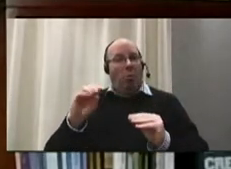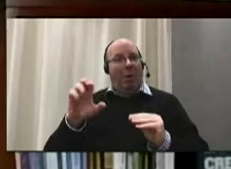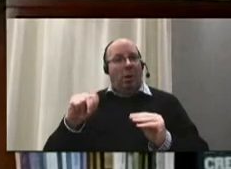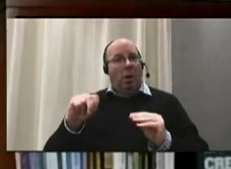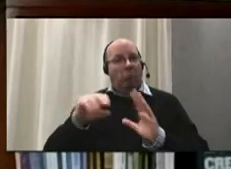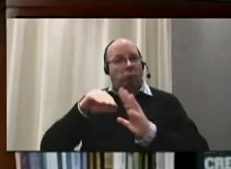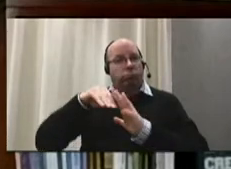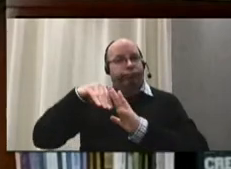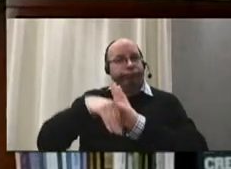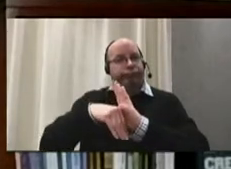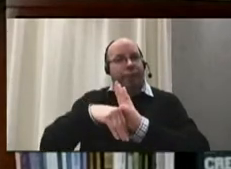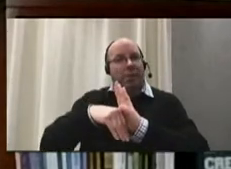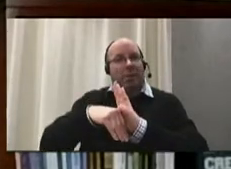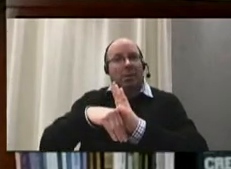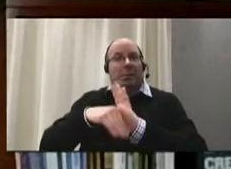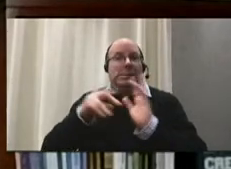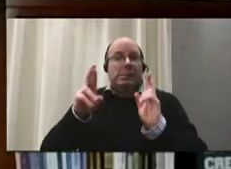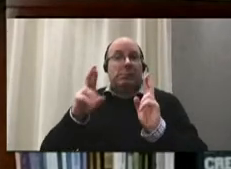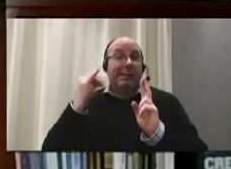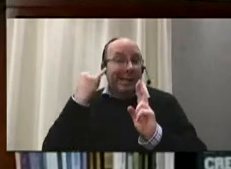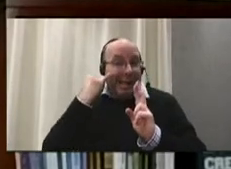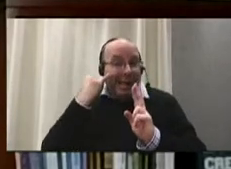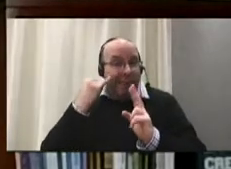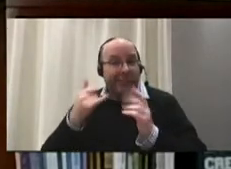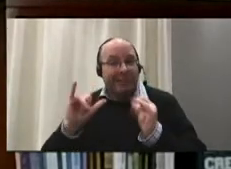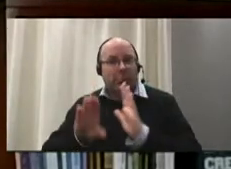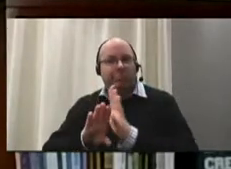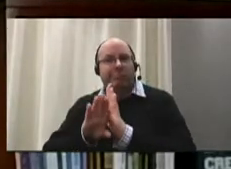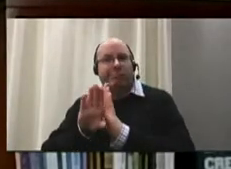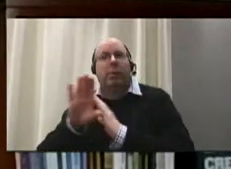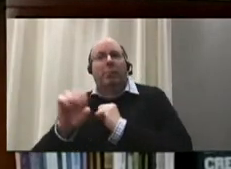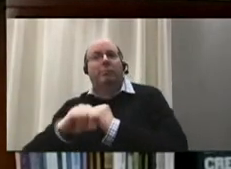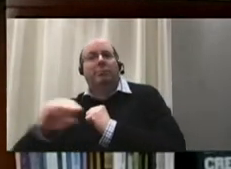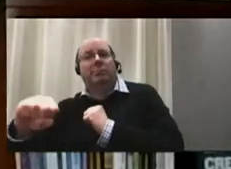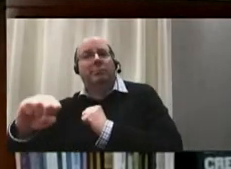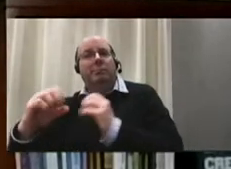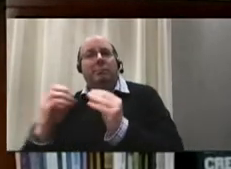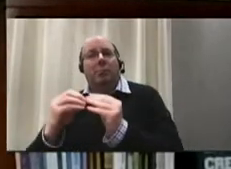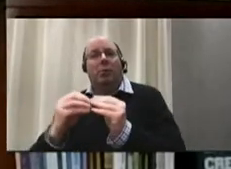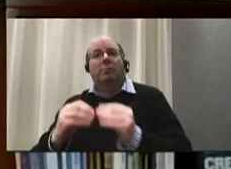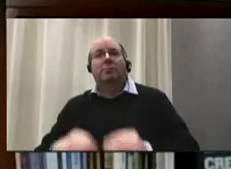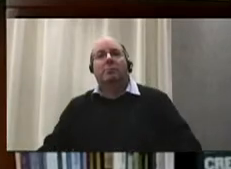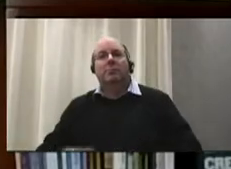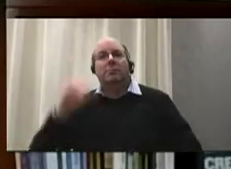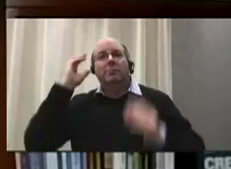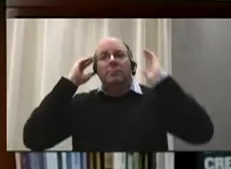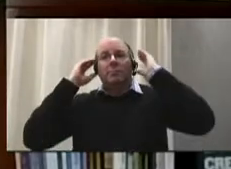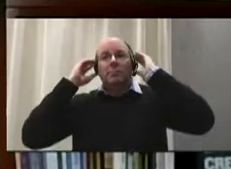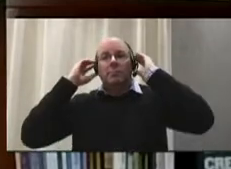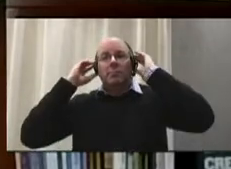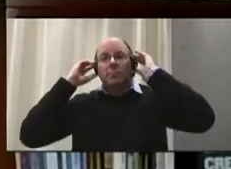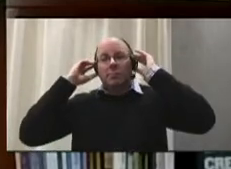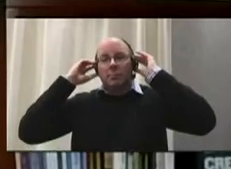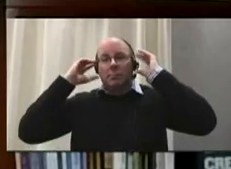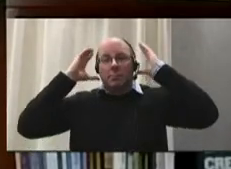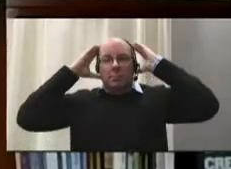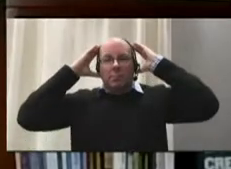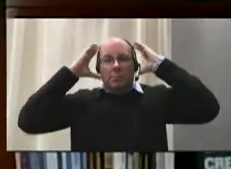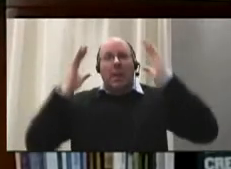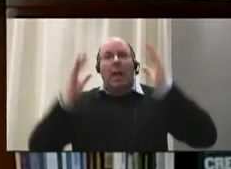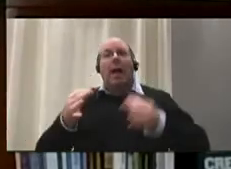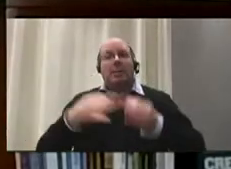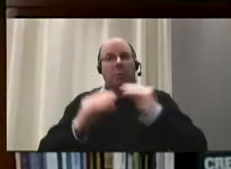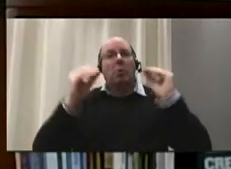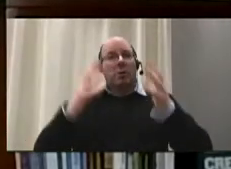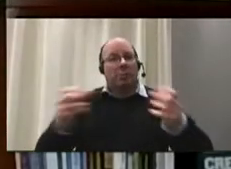substitute bus drivers, we're working on all of those things. And we are continuing to establish a stronger communication and collaboration within the district. We've